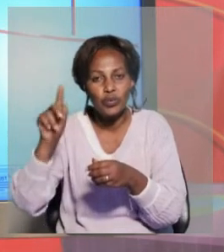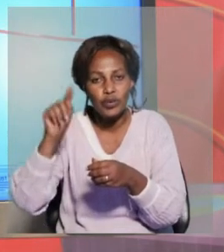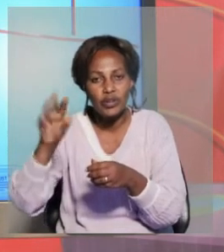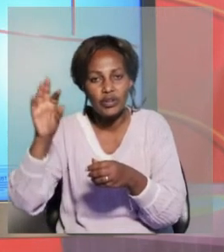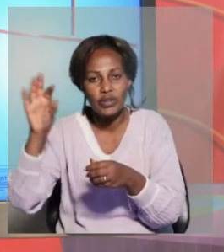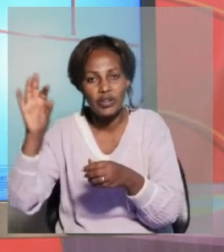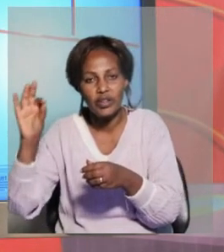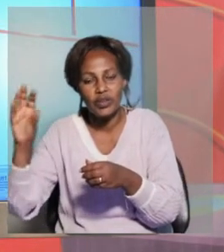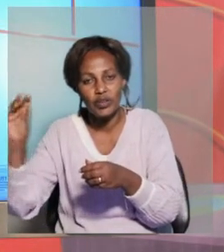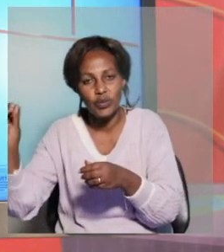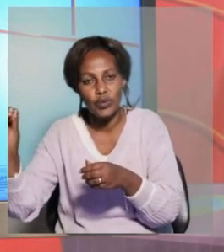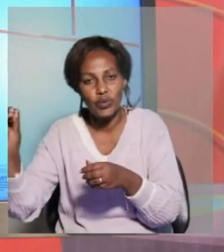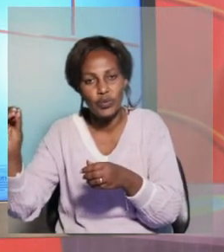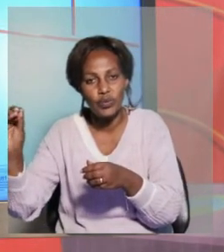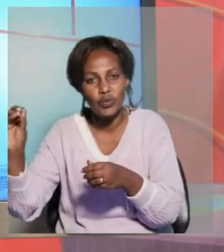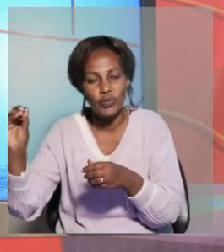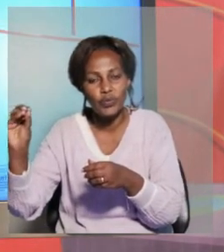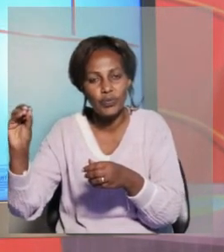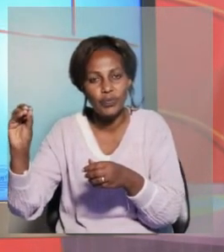2.90.